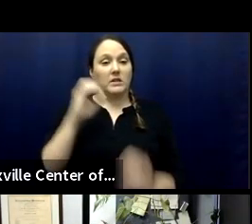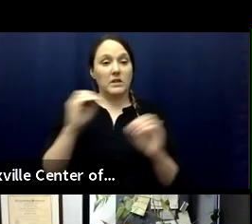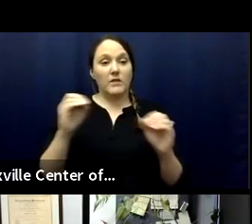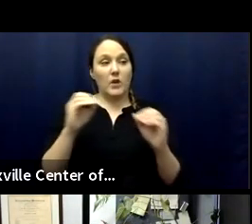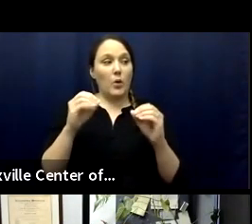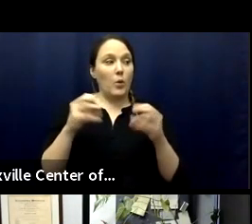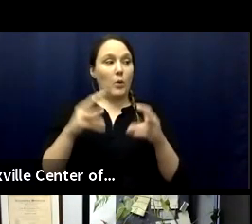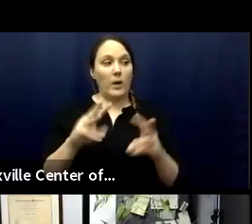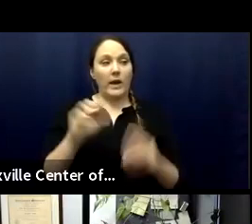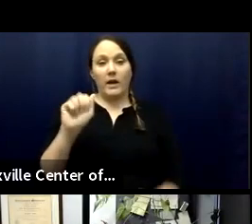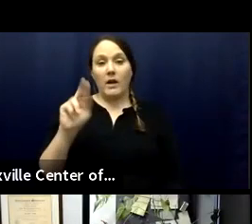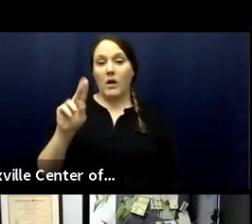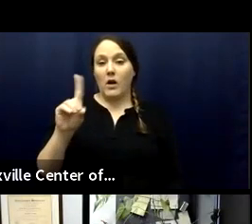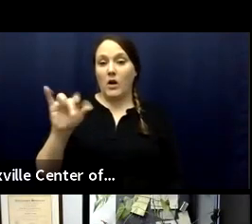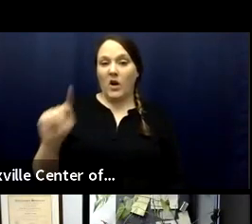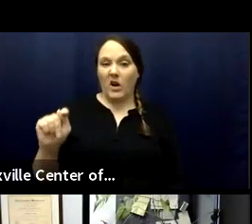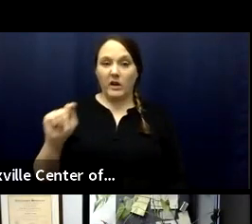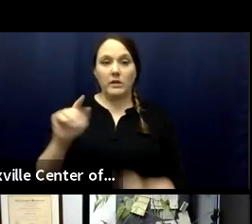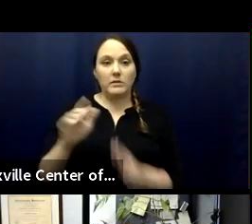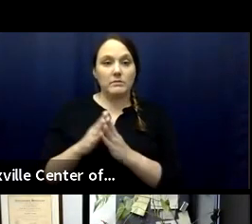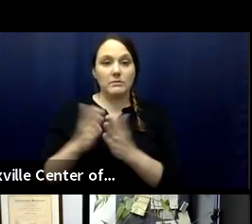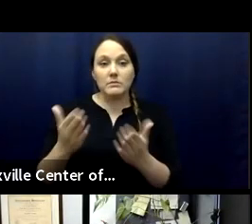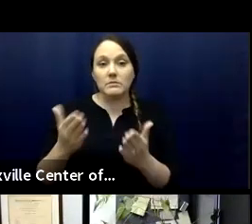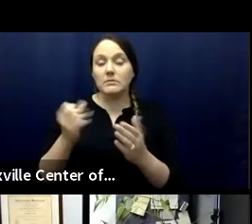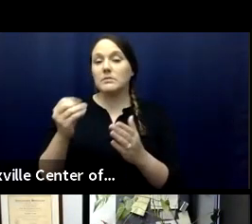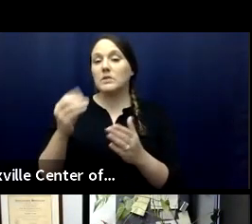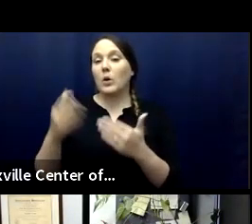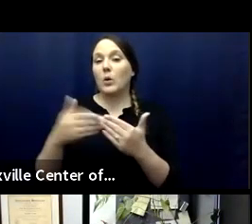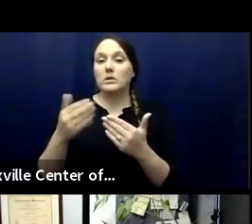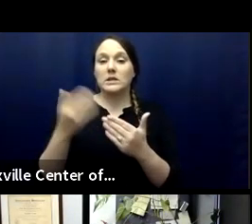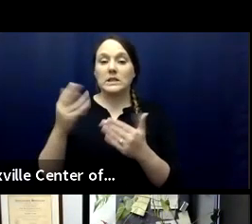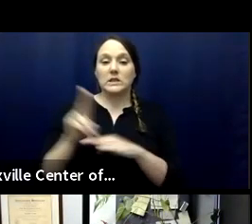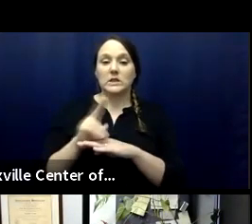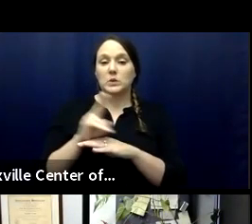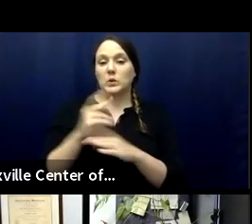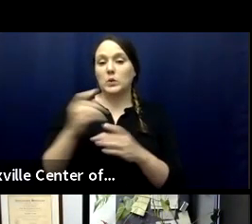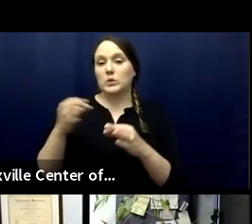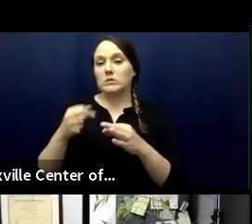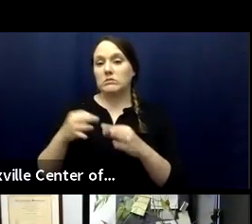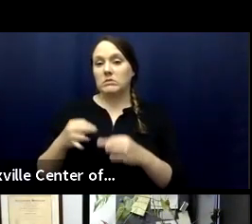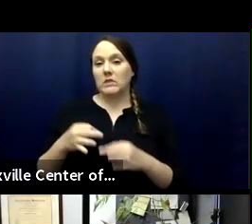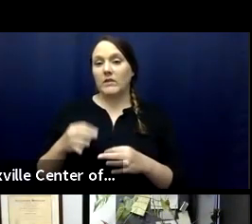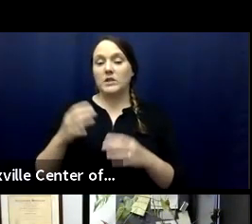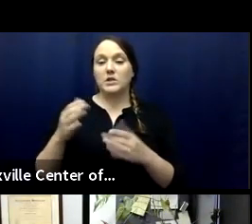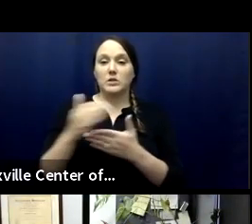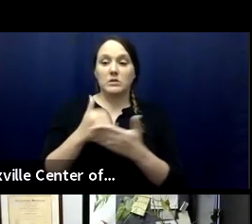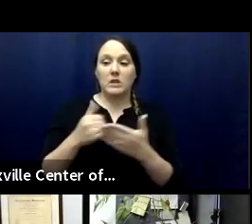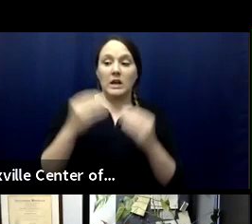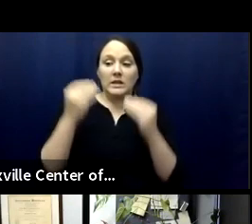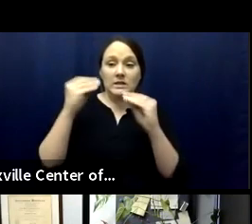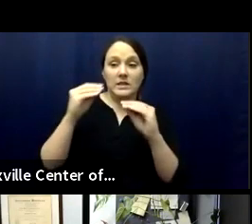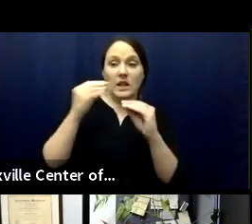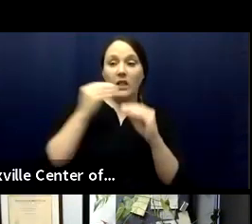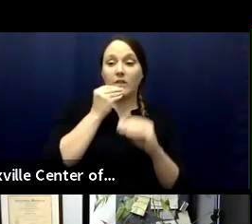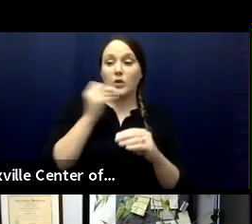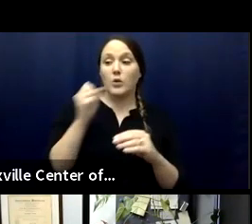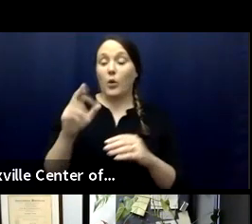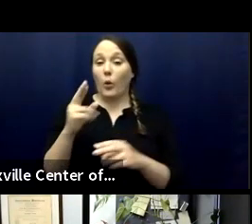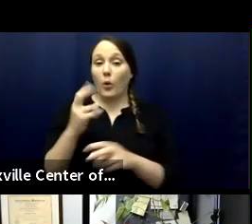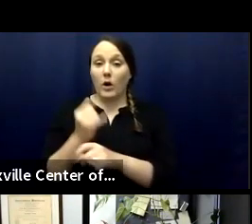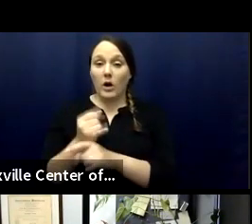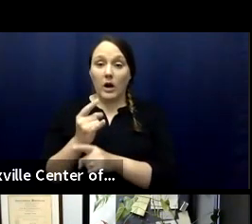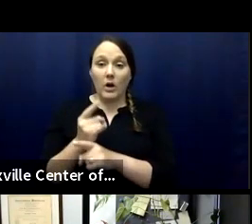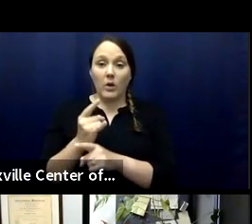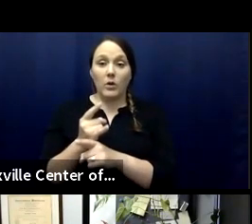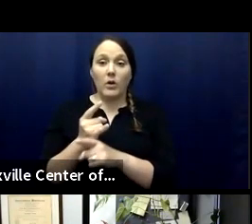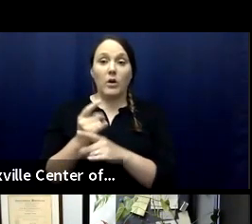books. So it's pretty easy if we're using the definition of gross revenue from the sale of food or from alcohol